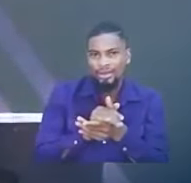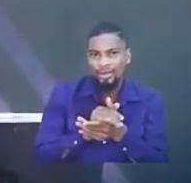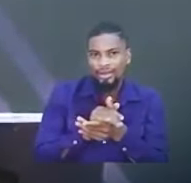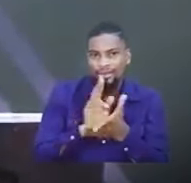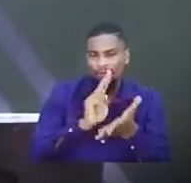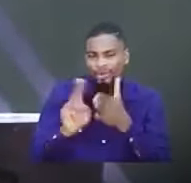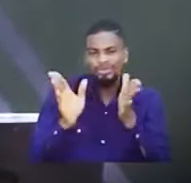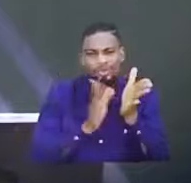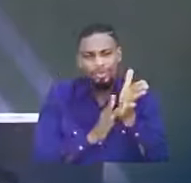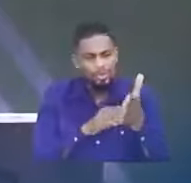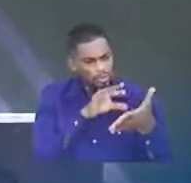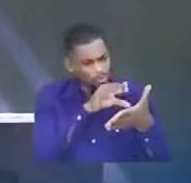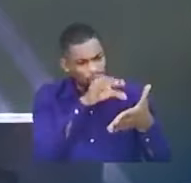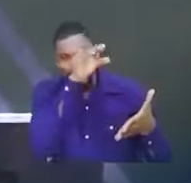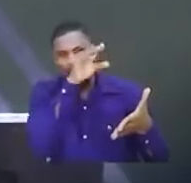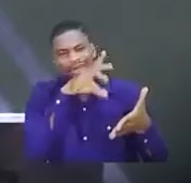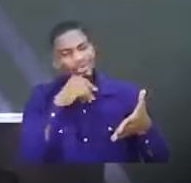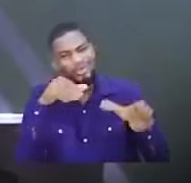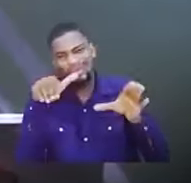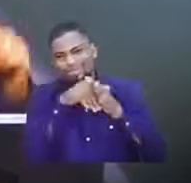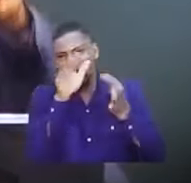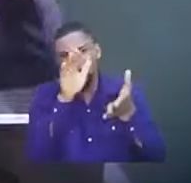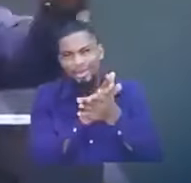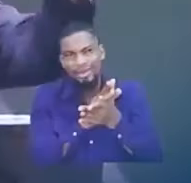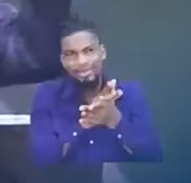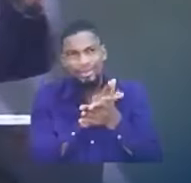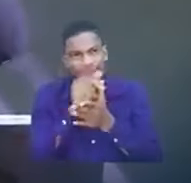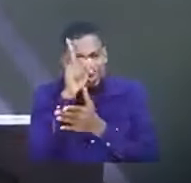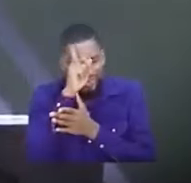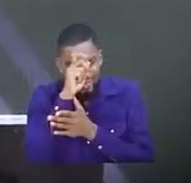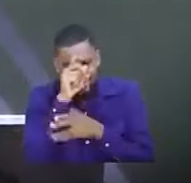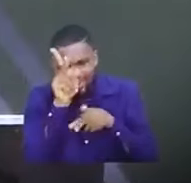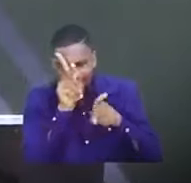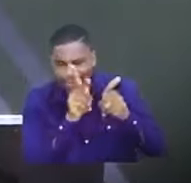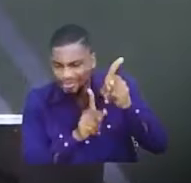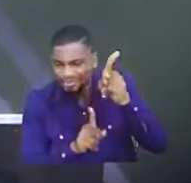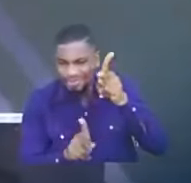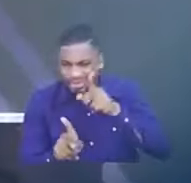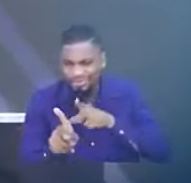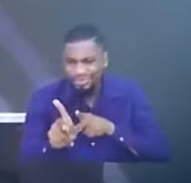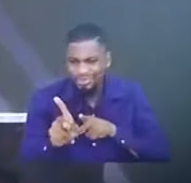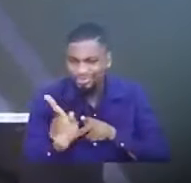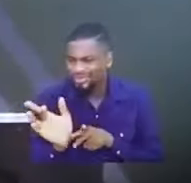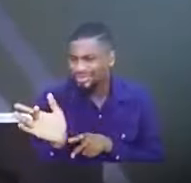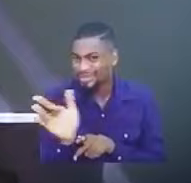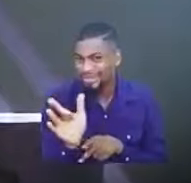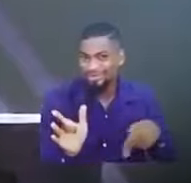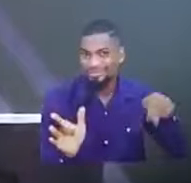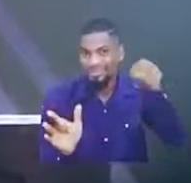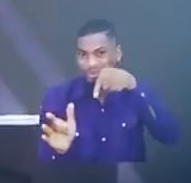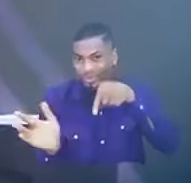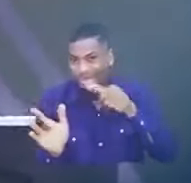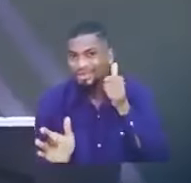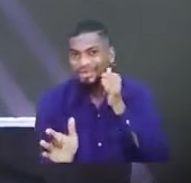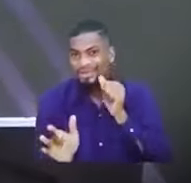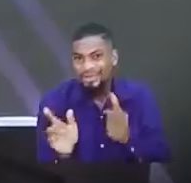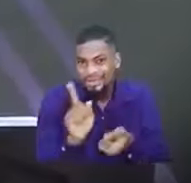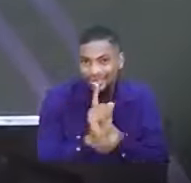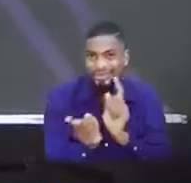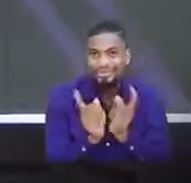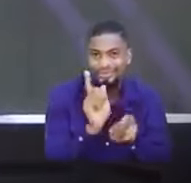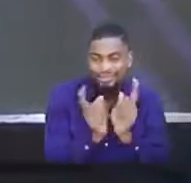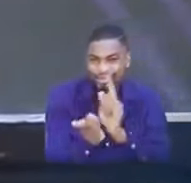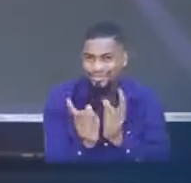We learn, we don't marry there. So wise people do not sleep around with girls. Because that place is